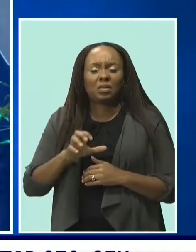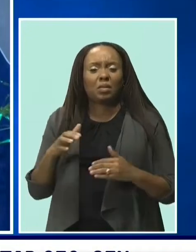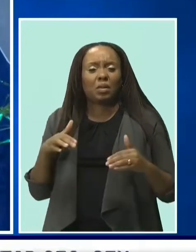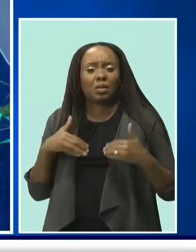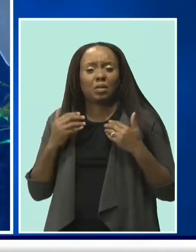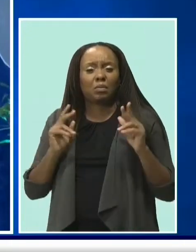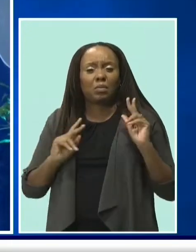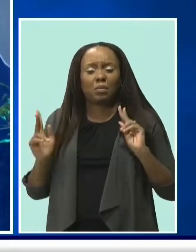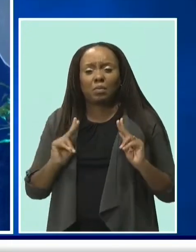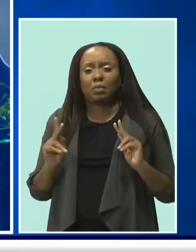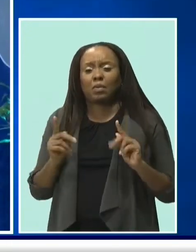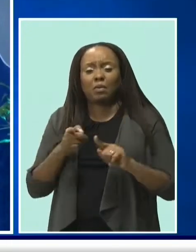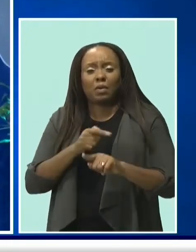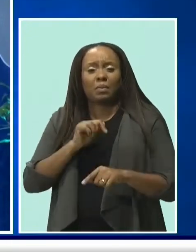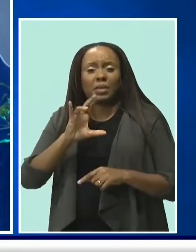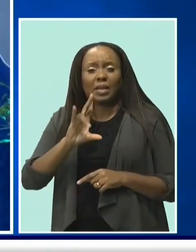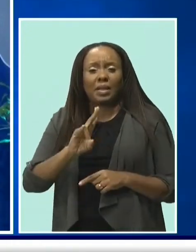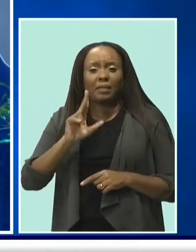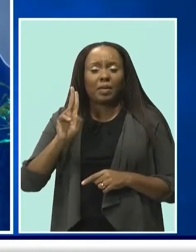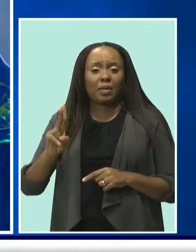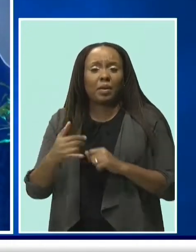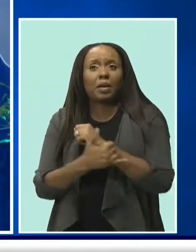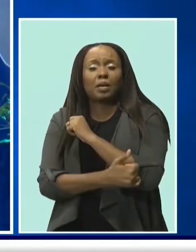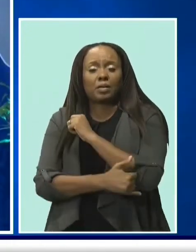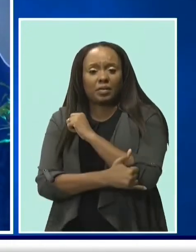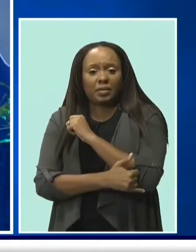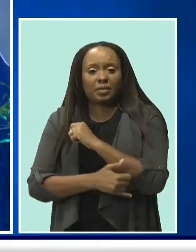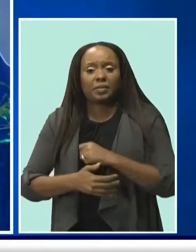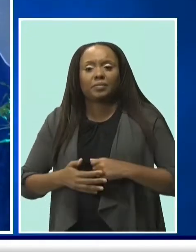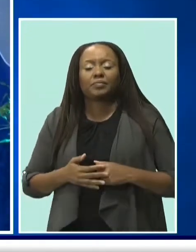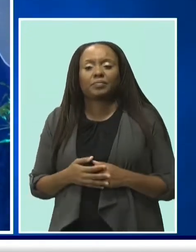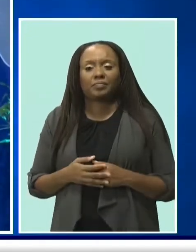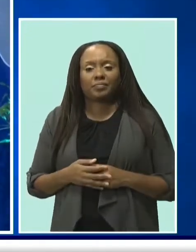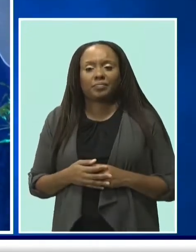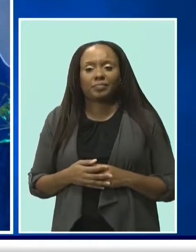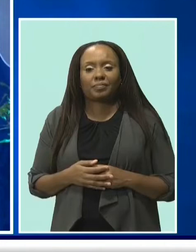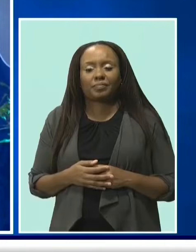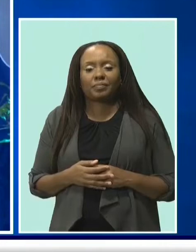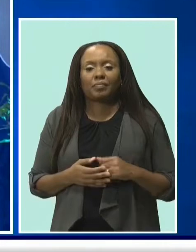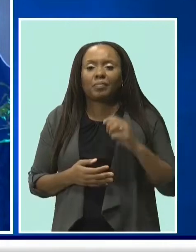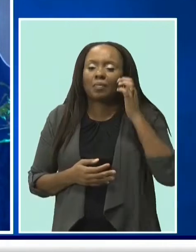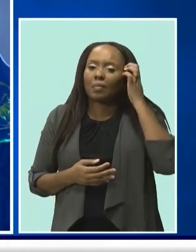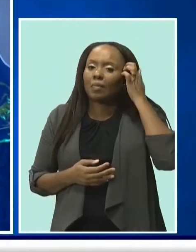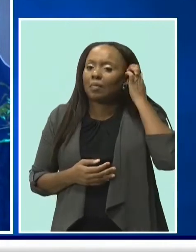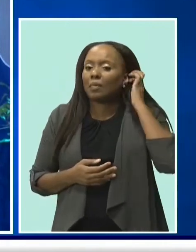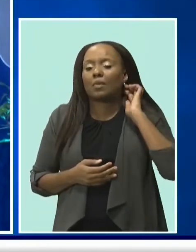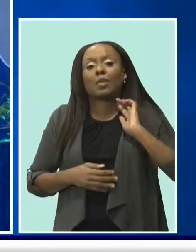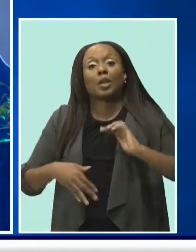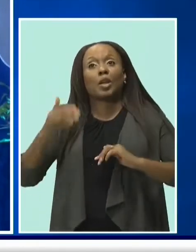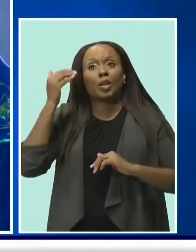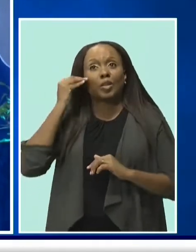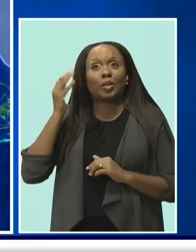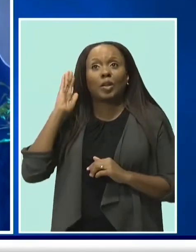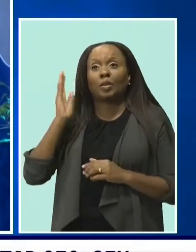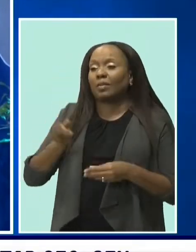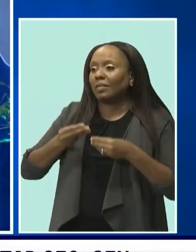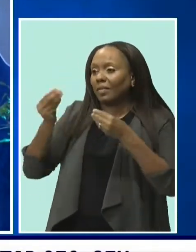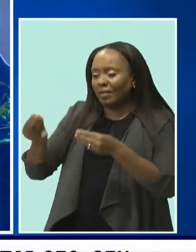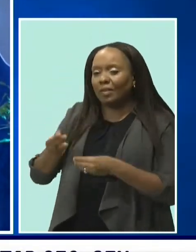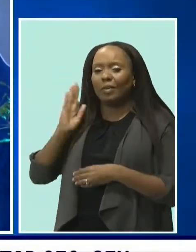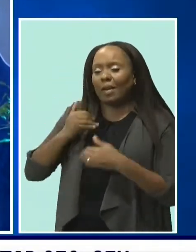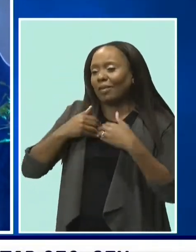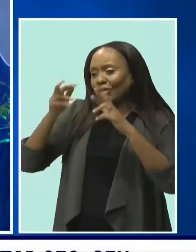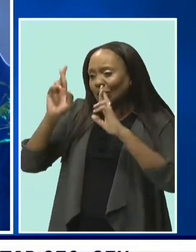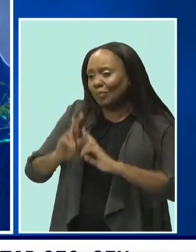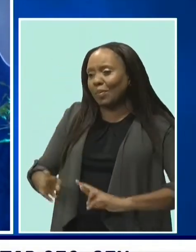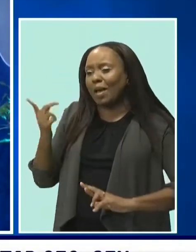72 countries come off. So I know that you will treat it with the respect that they deserve, and I will certainly treat